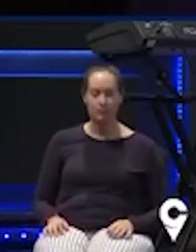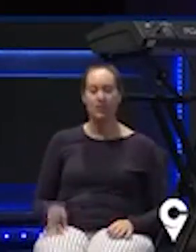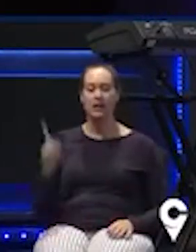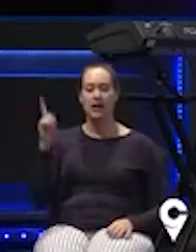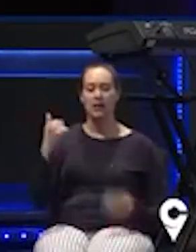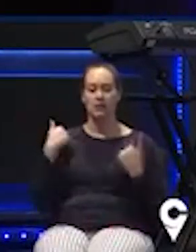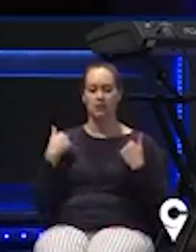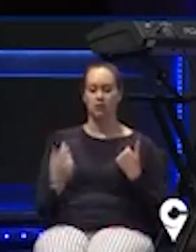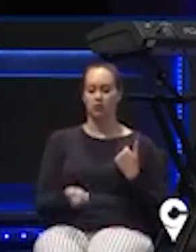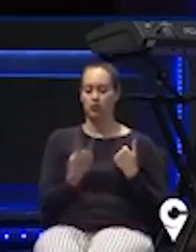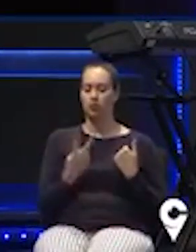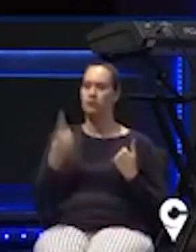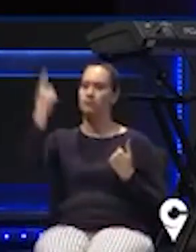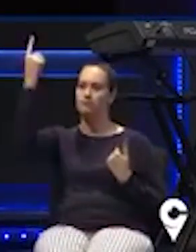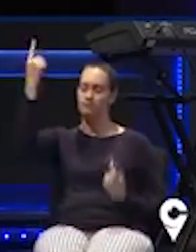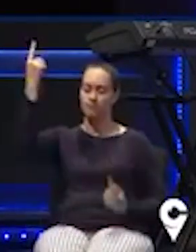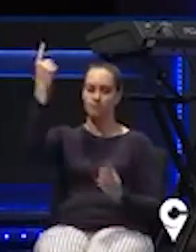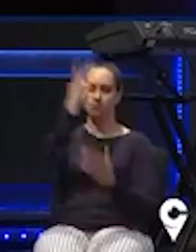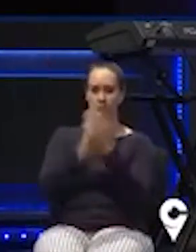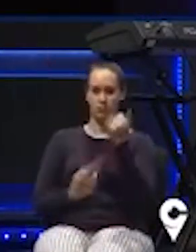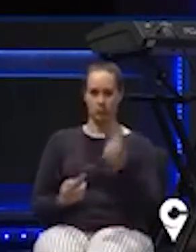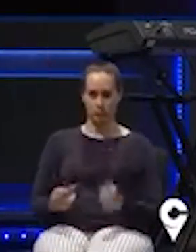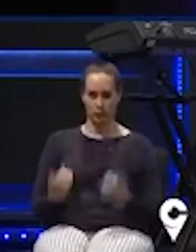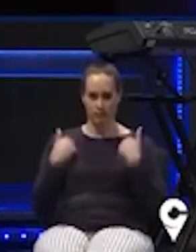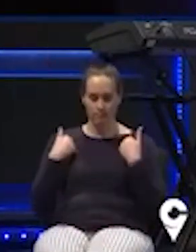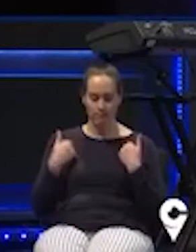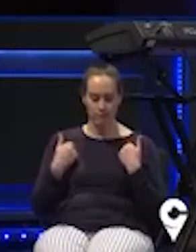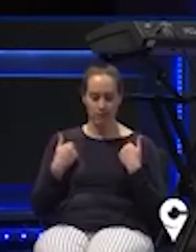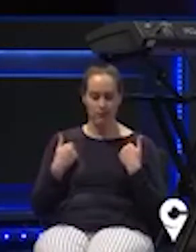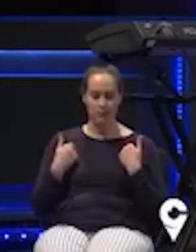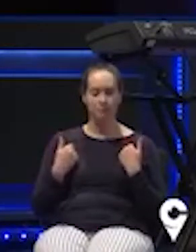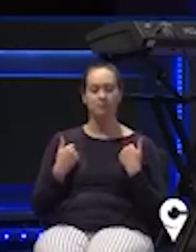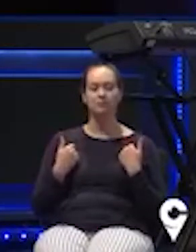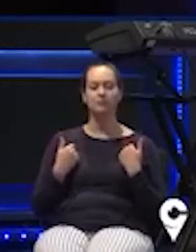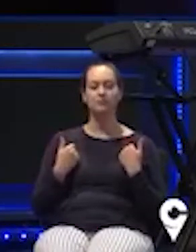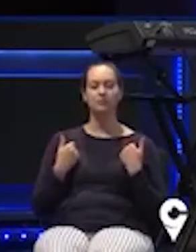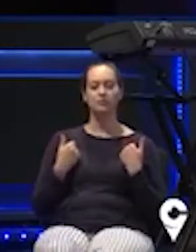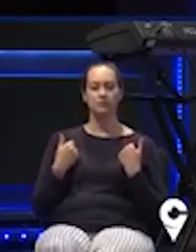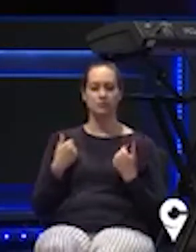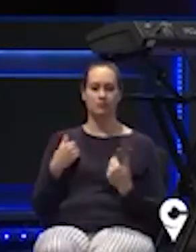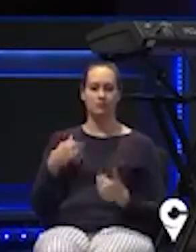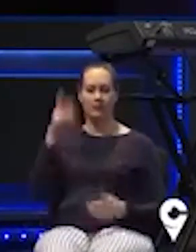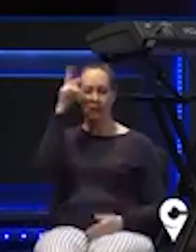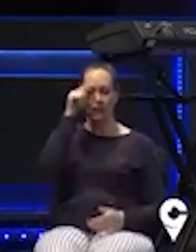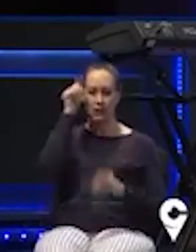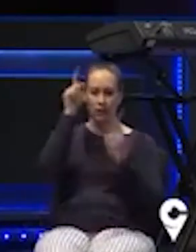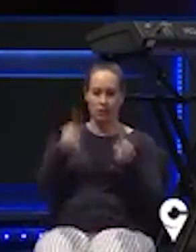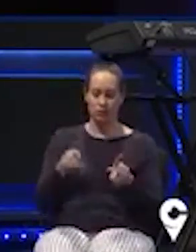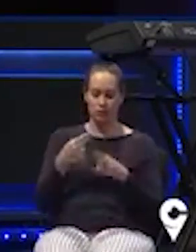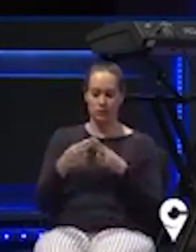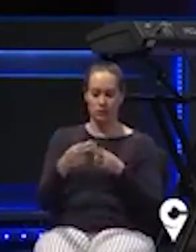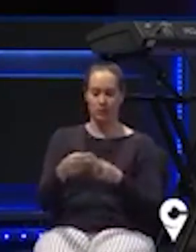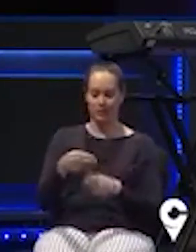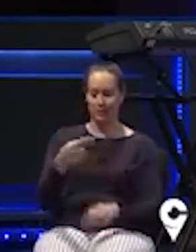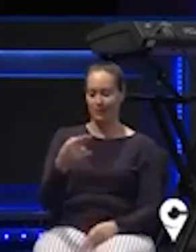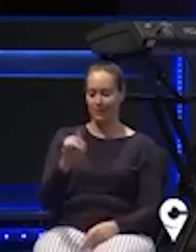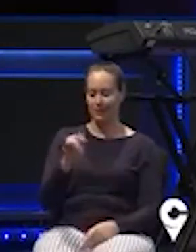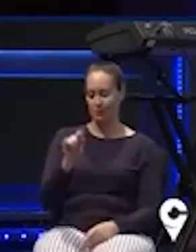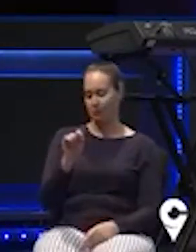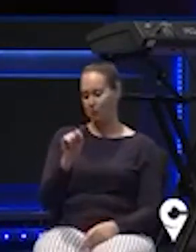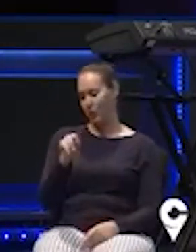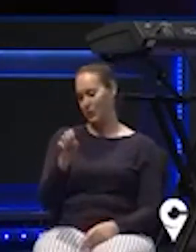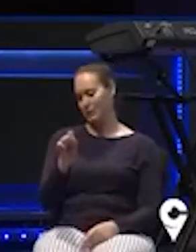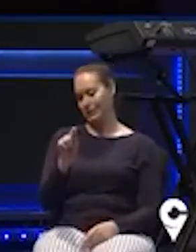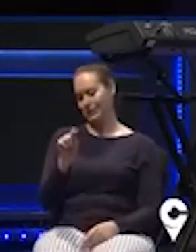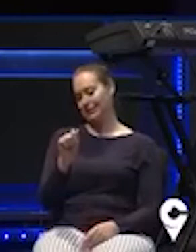natures. Theologians have a fancy name for this. They call it the hypostatic union. It's a big fancy term